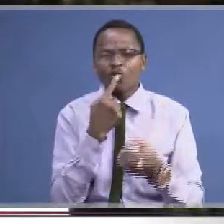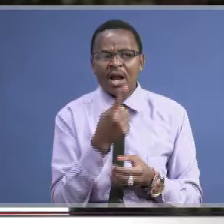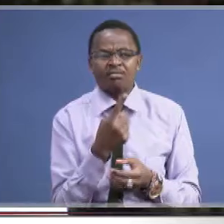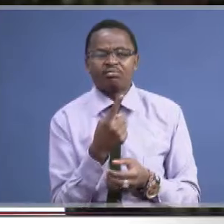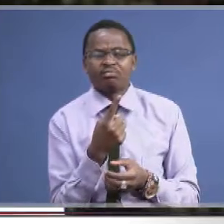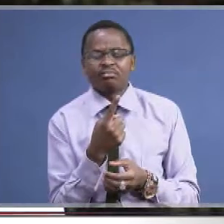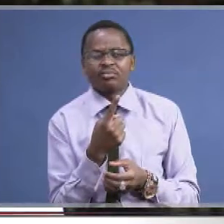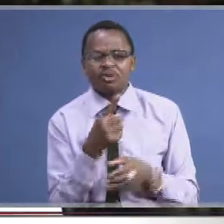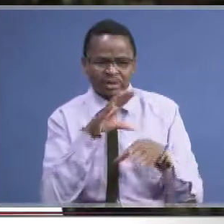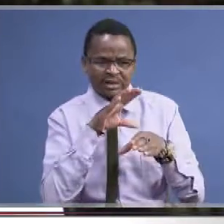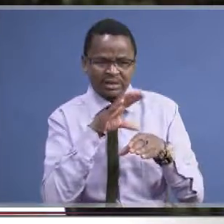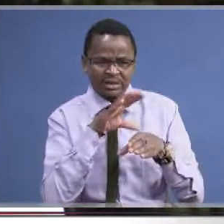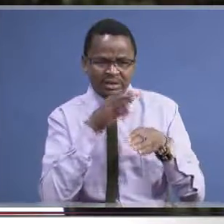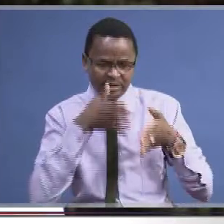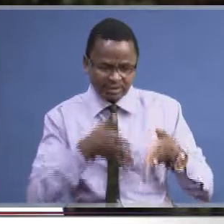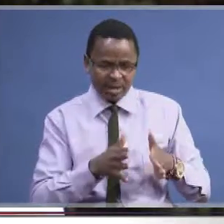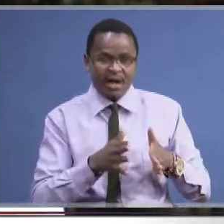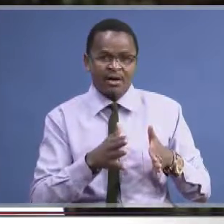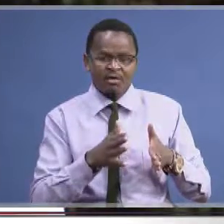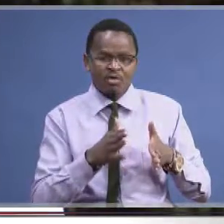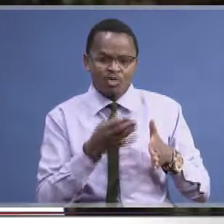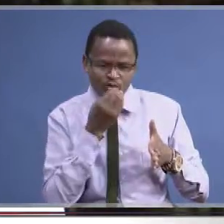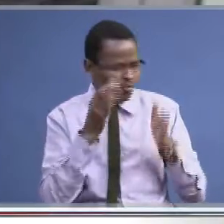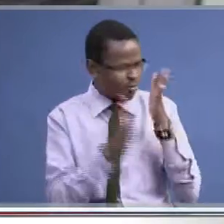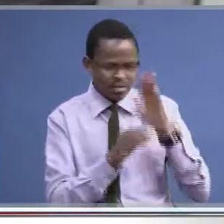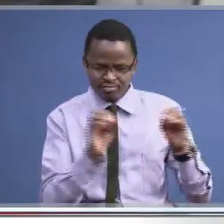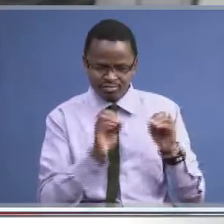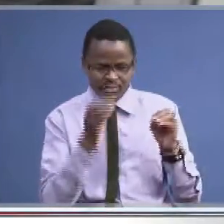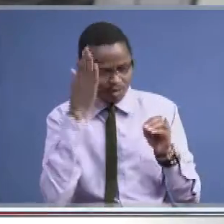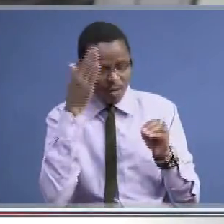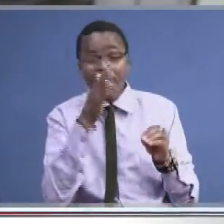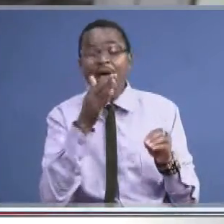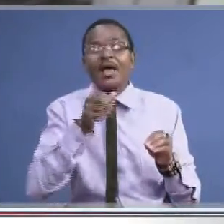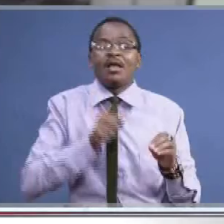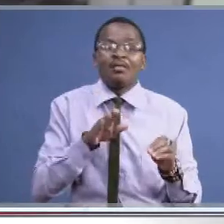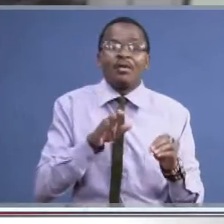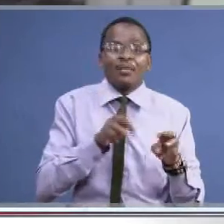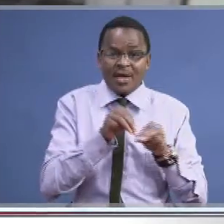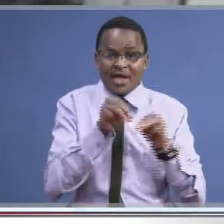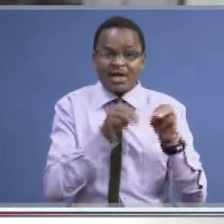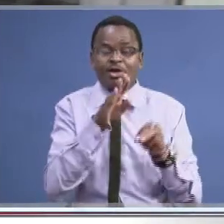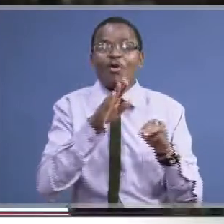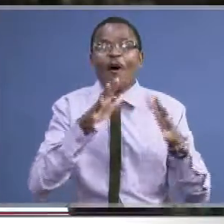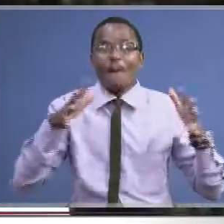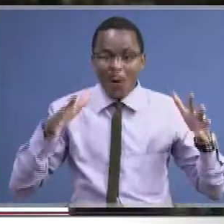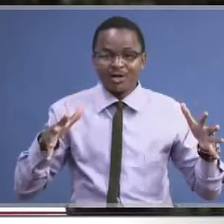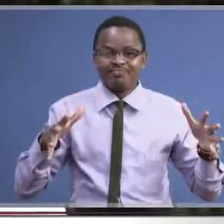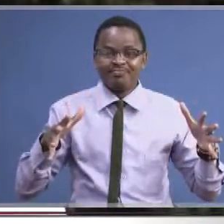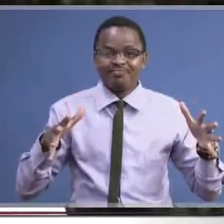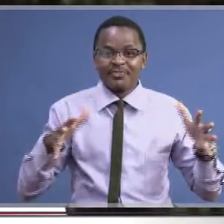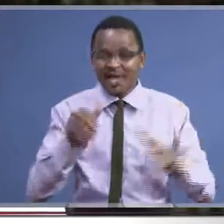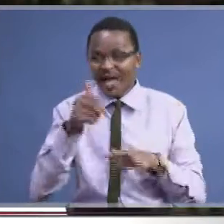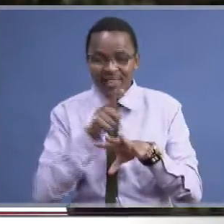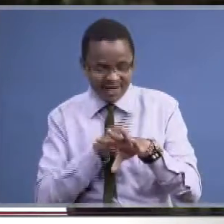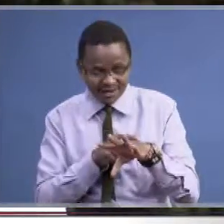unaambua ukipata mtoto usikule vibaya, kula ukijua wewe ni msichana. Because lazima uta maintain figure. And then mara